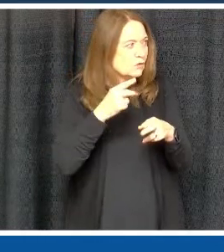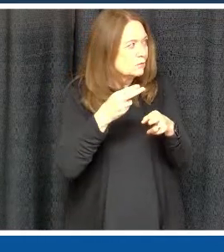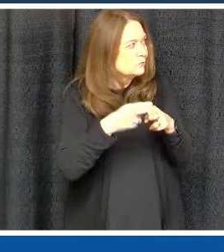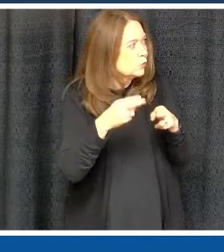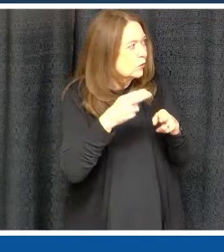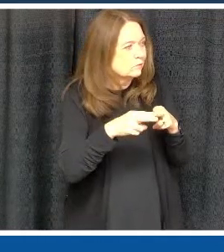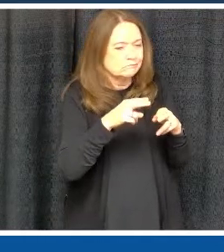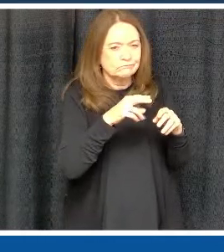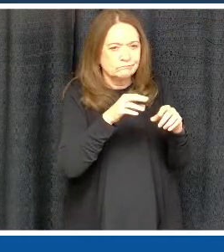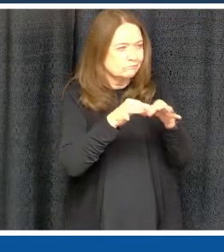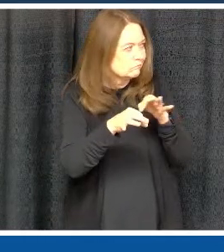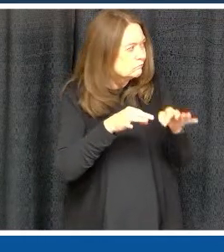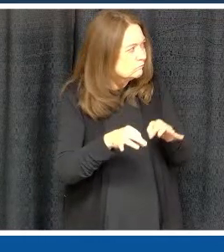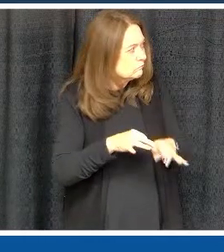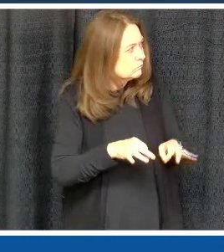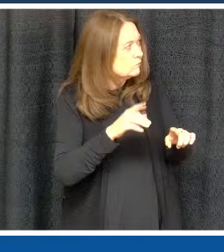the